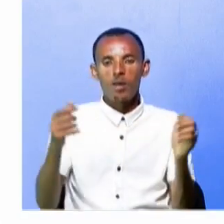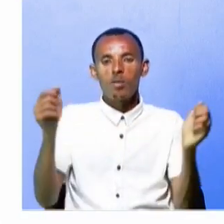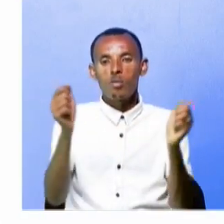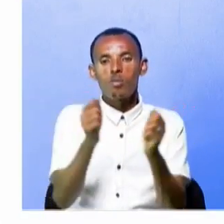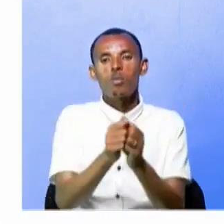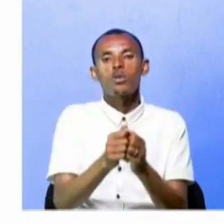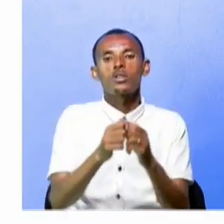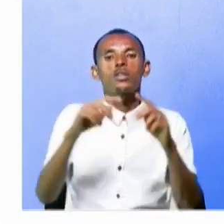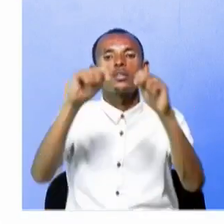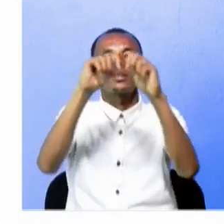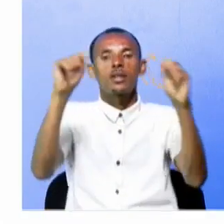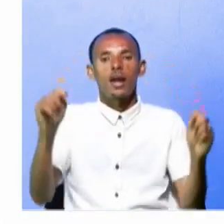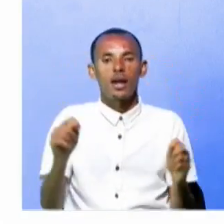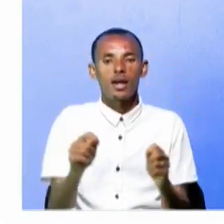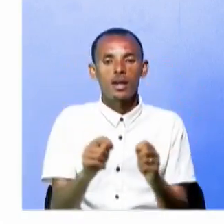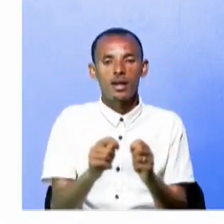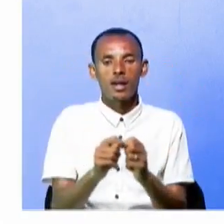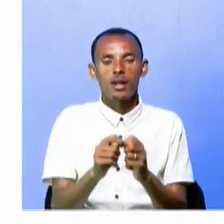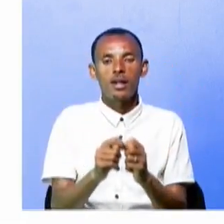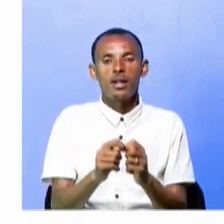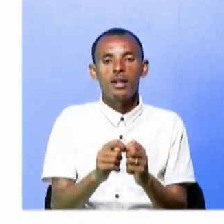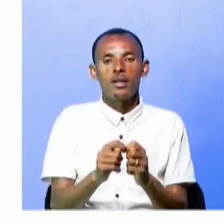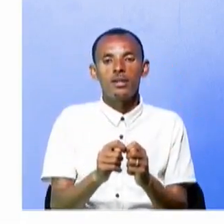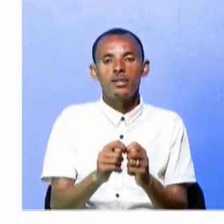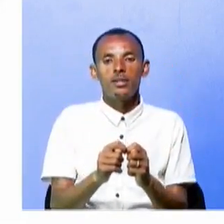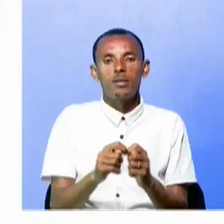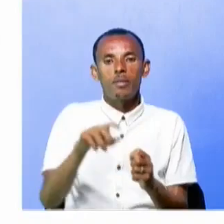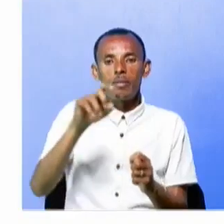in both triangles